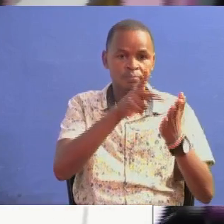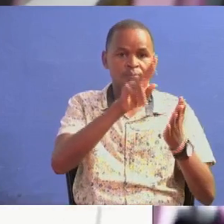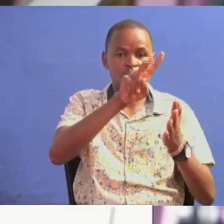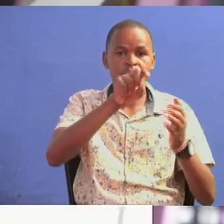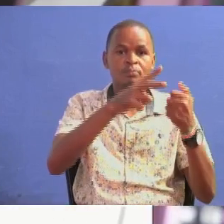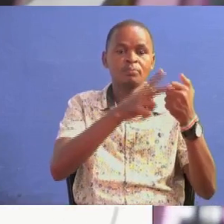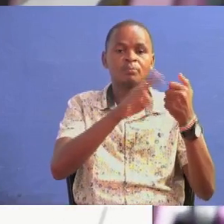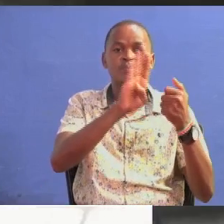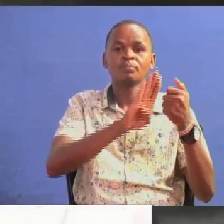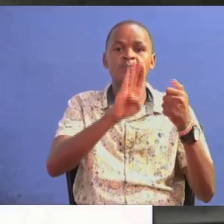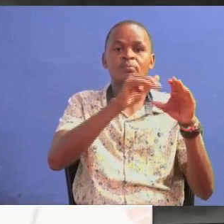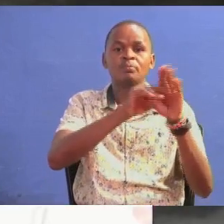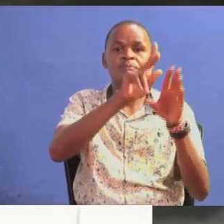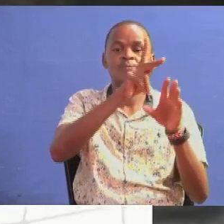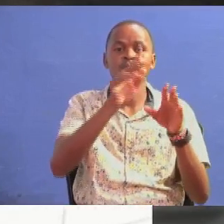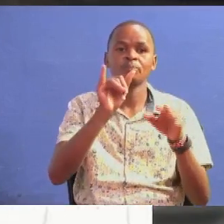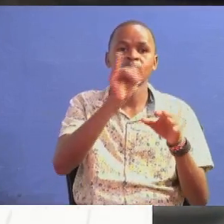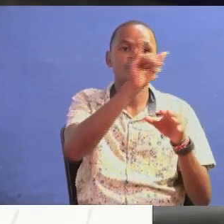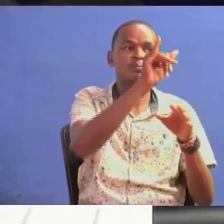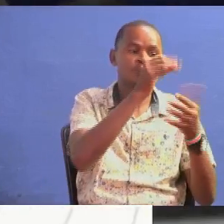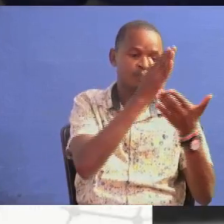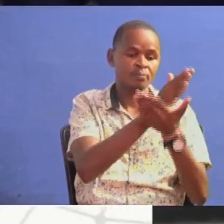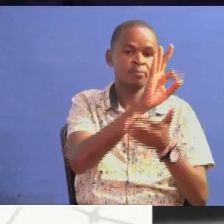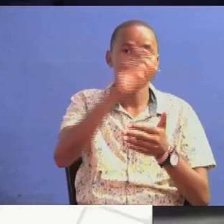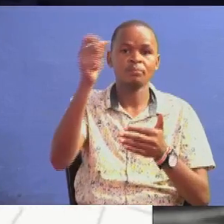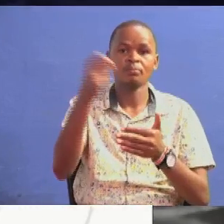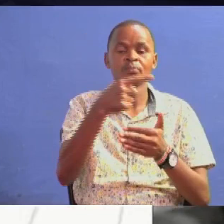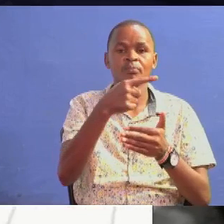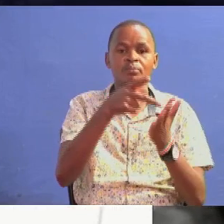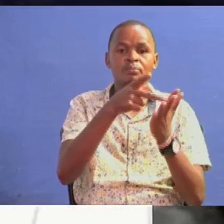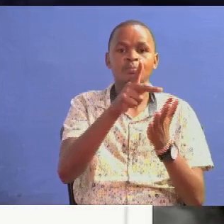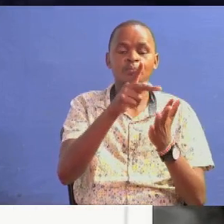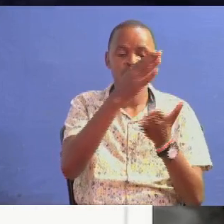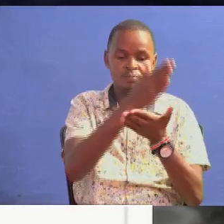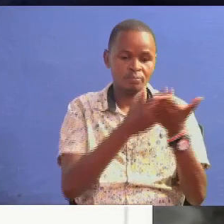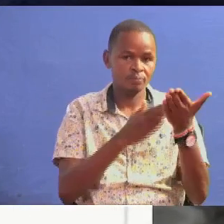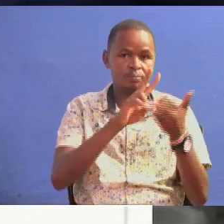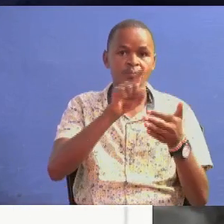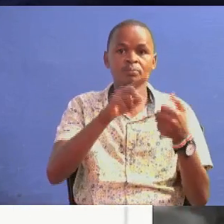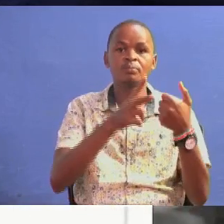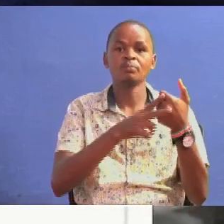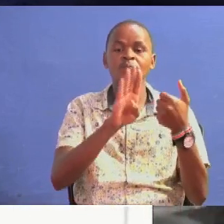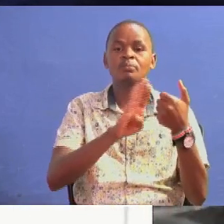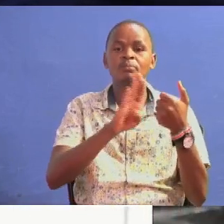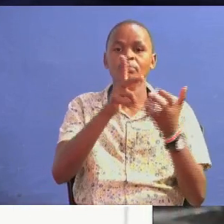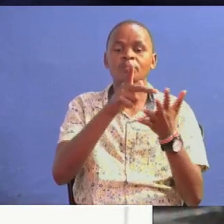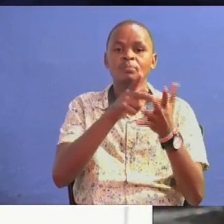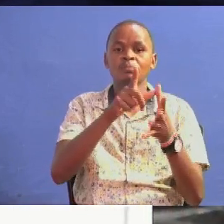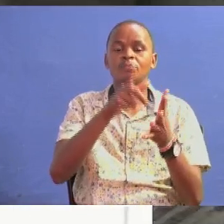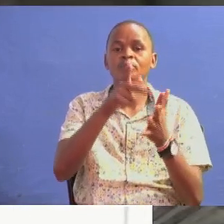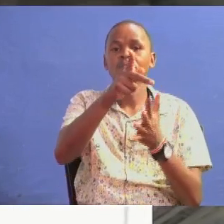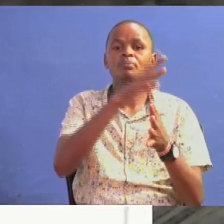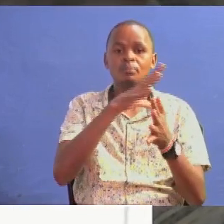2.7 billion Kenyan shillings in Kenya Airways guarantee debts in the 3 months. The payments in the quarter include a 2.7 billion principal